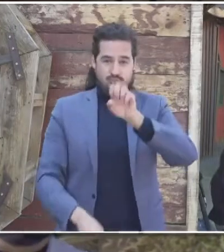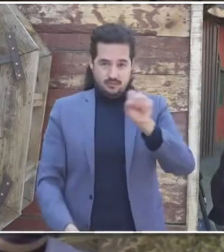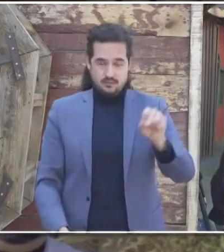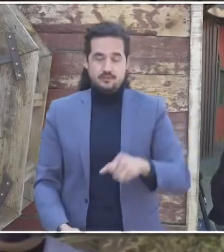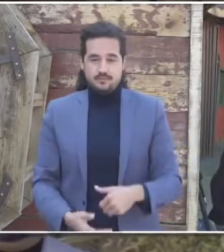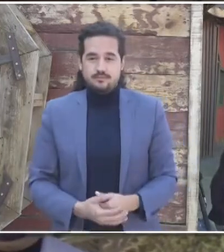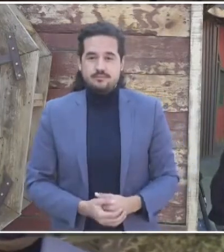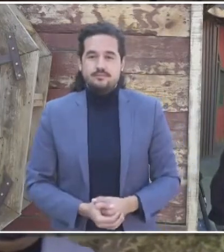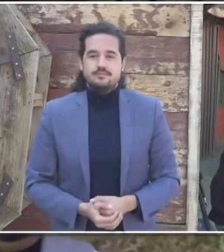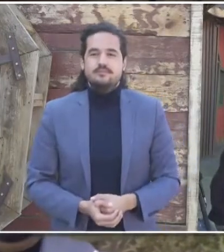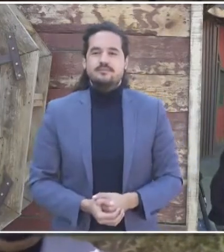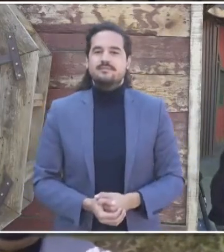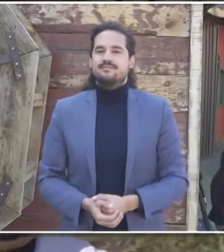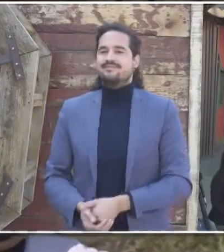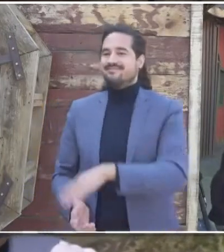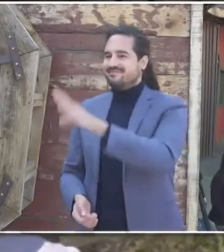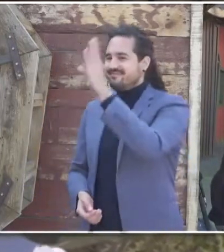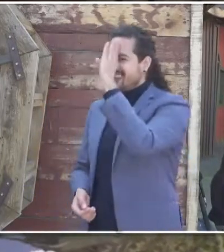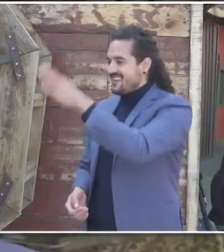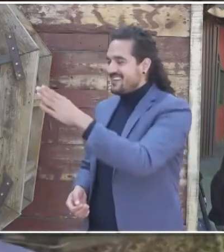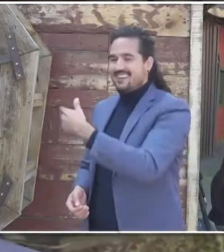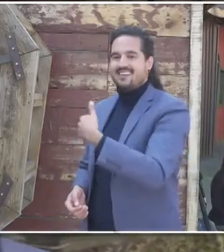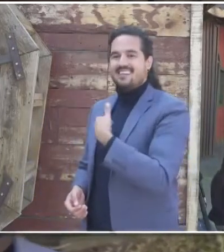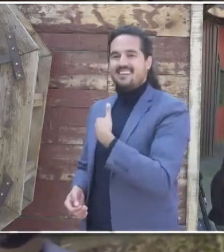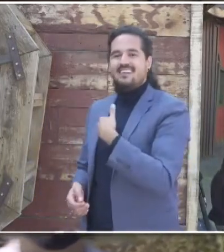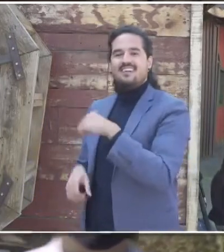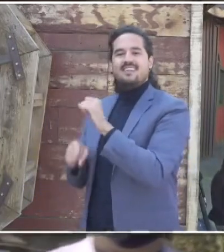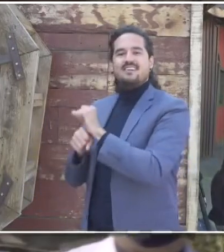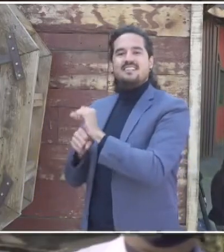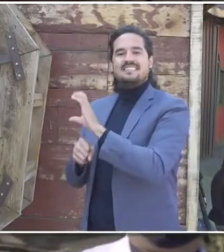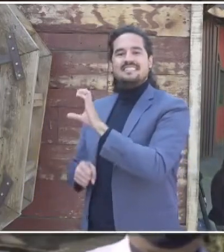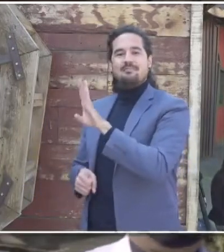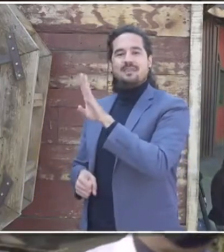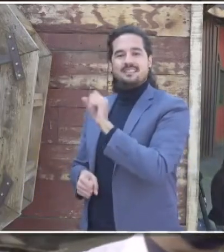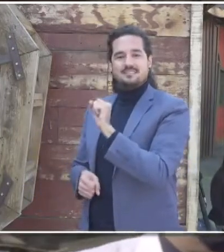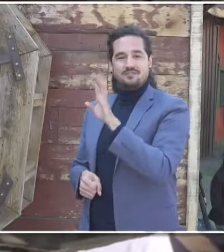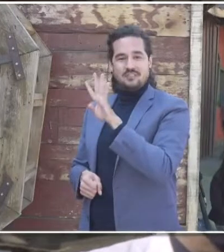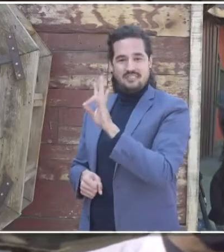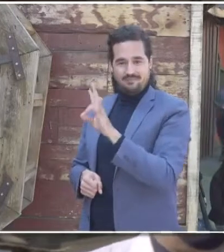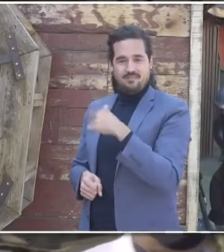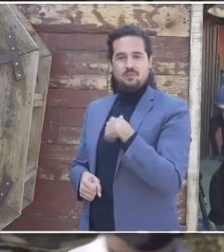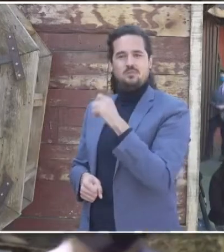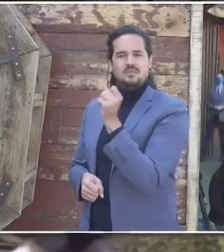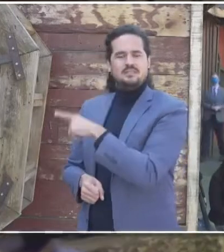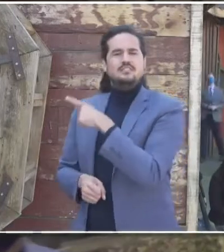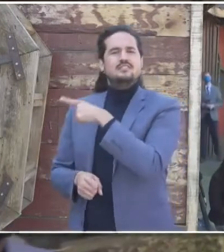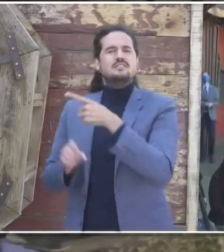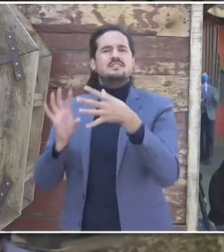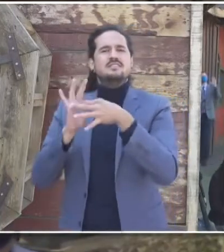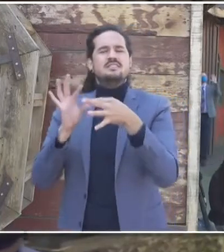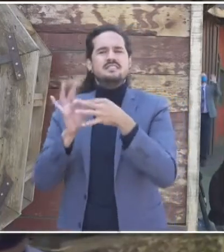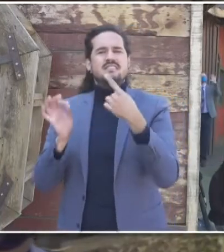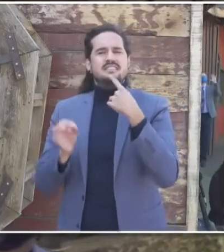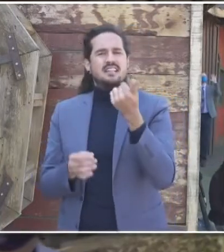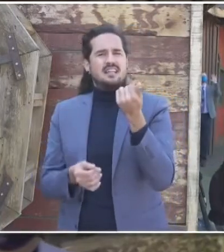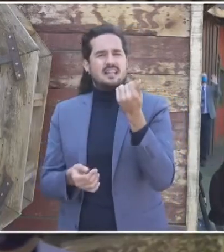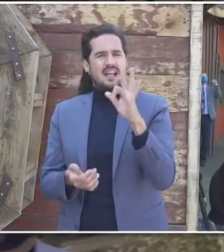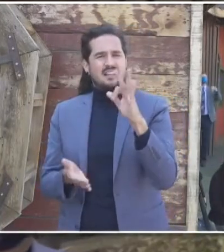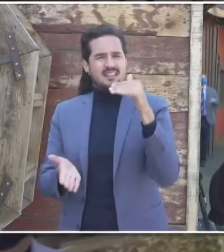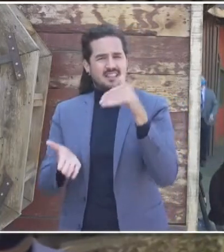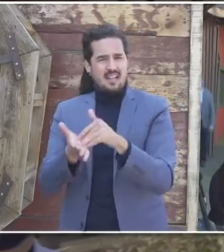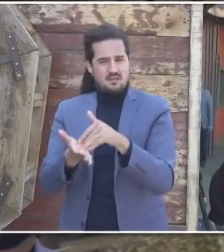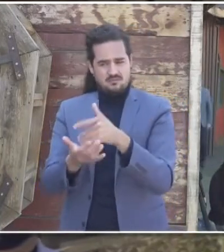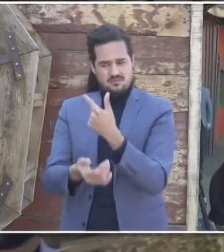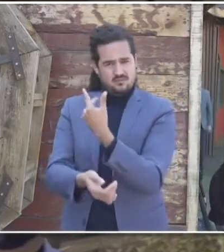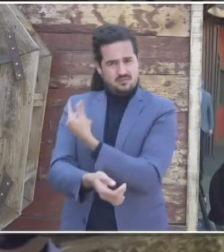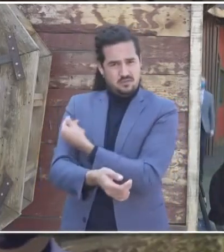Hi, this is Jocelyn with CBS 47. You mentioned the 19,000 doses a week we received this week. Can we continue to